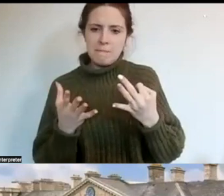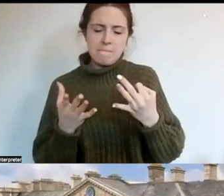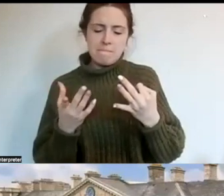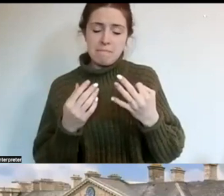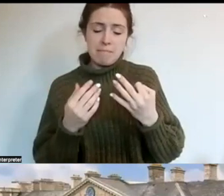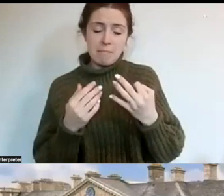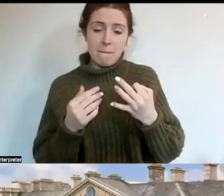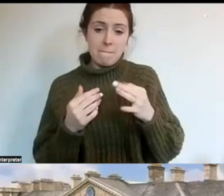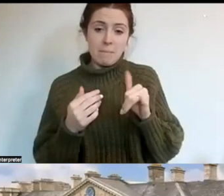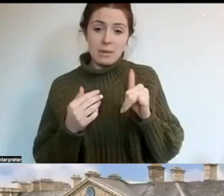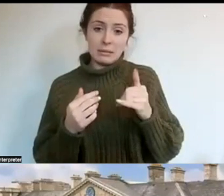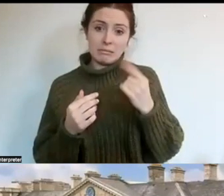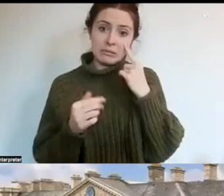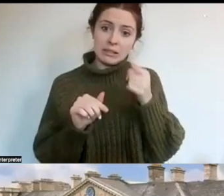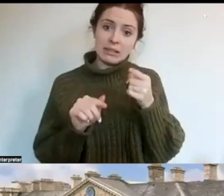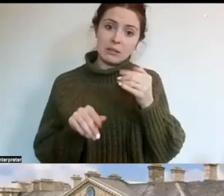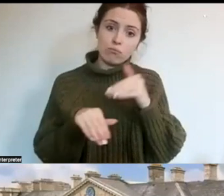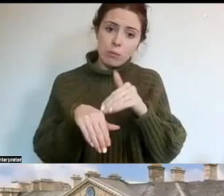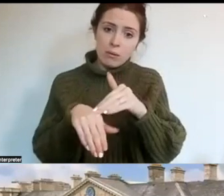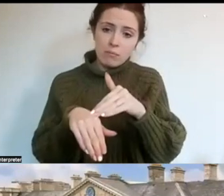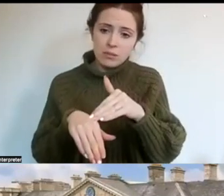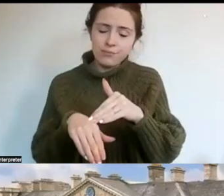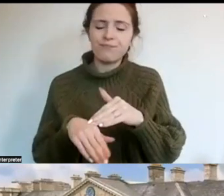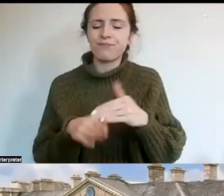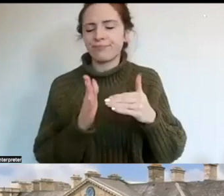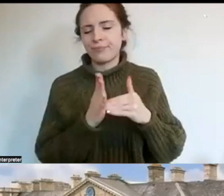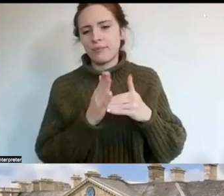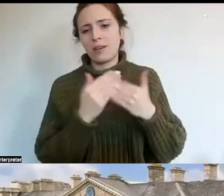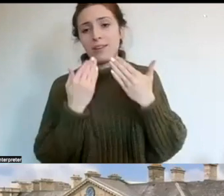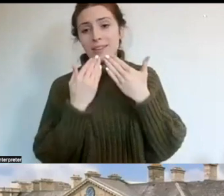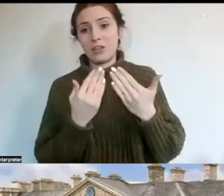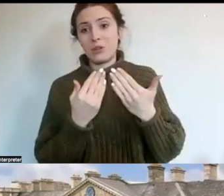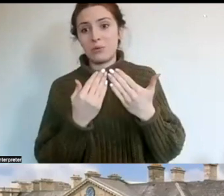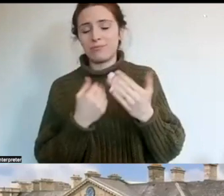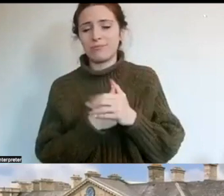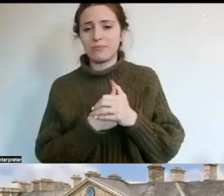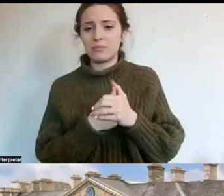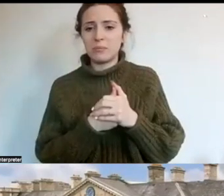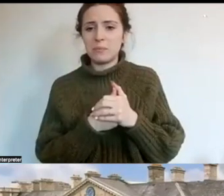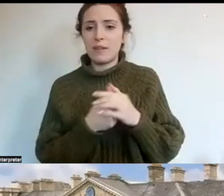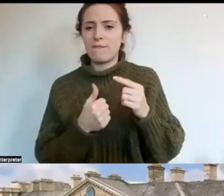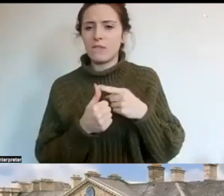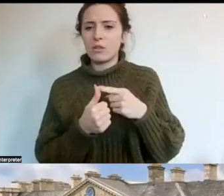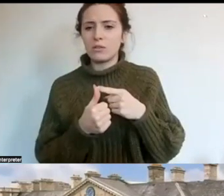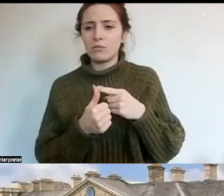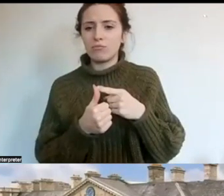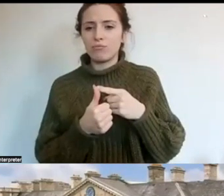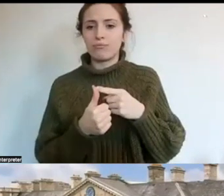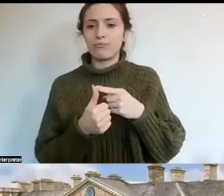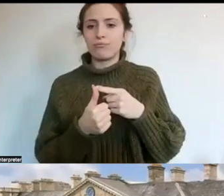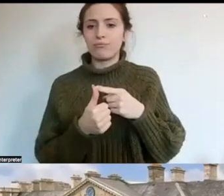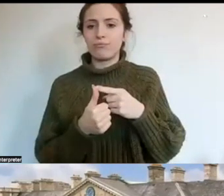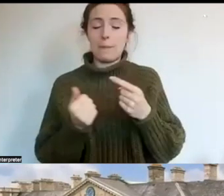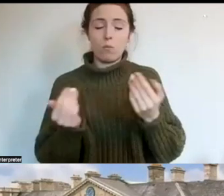issues. Absolutely, Rosalyn, and thank you for bringing me in. I'd just like to say, first of all, you know, we really welcome this really important